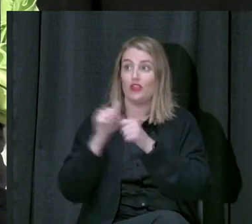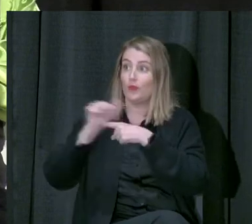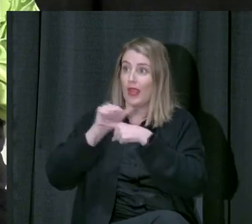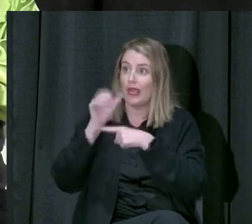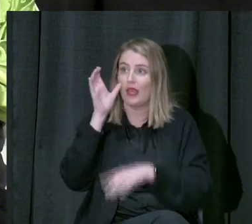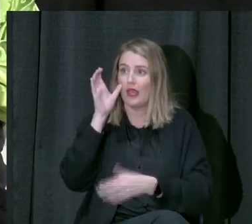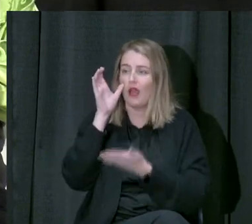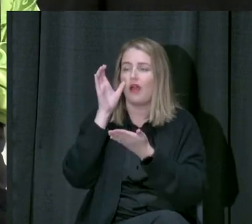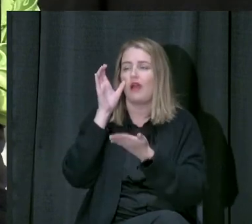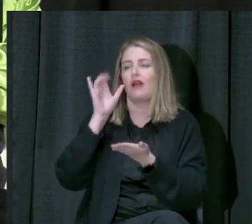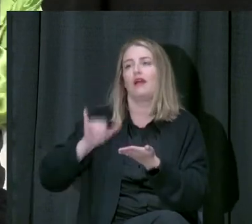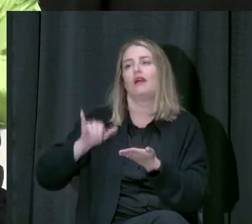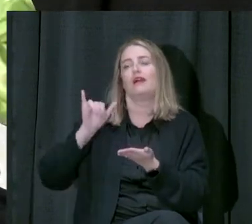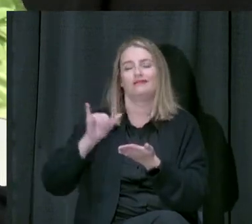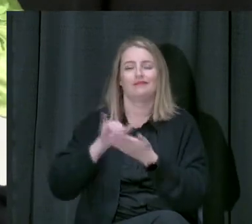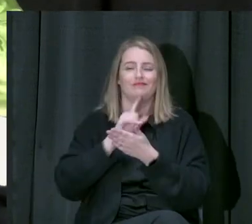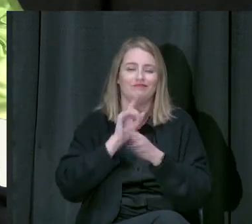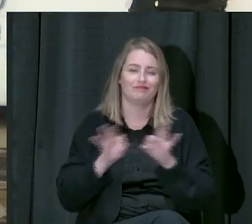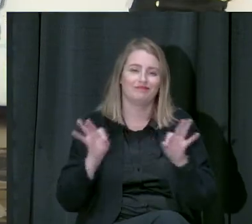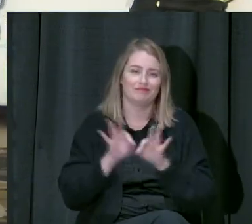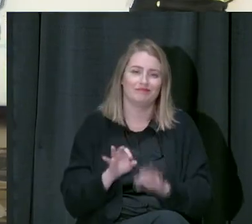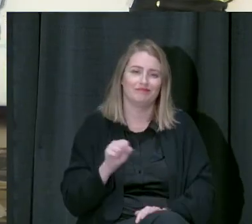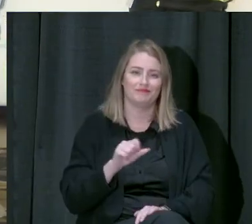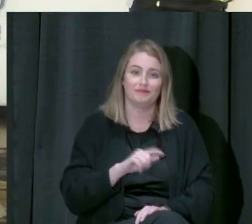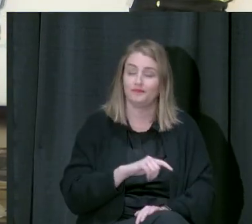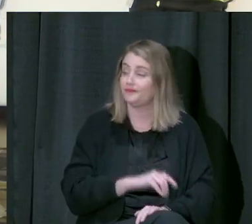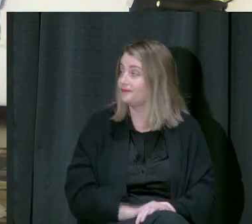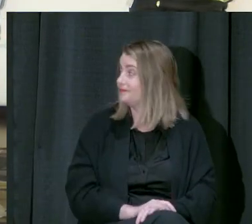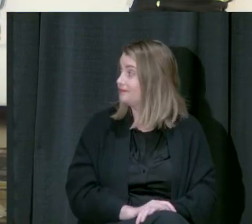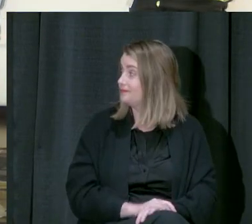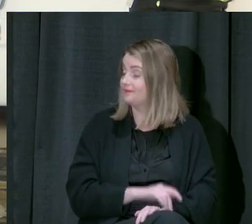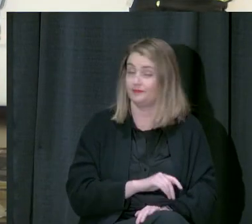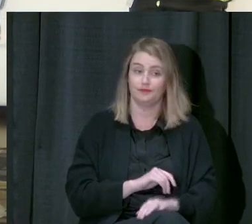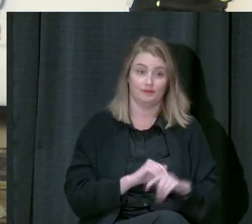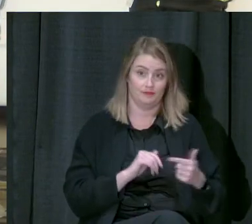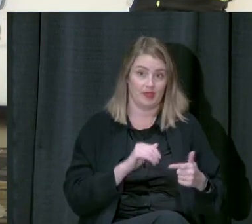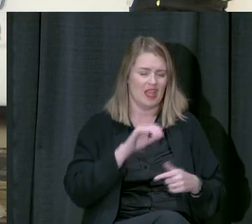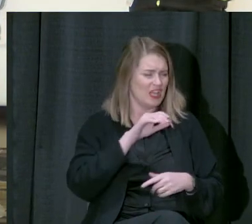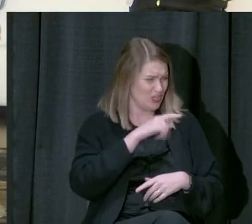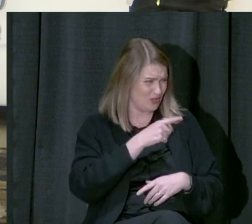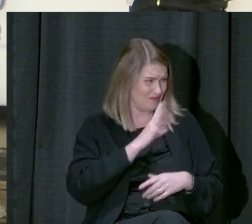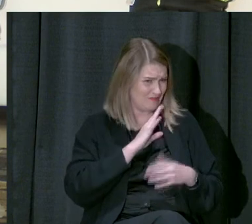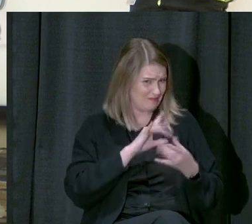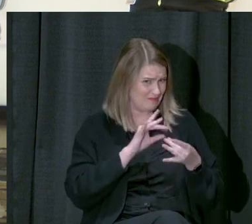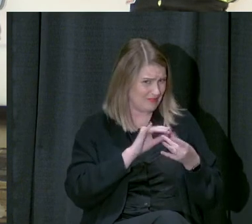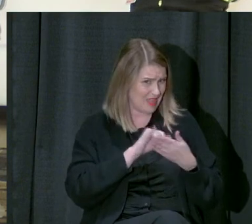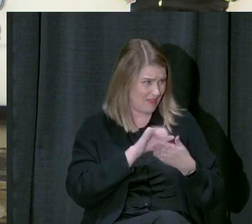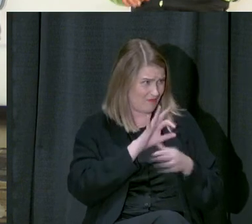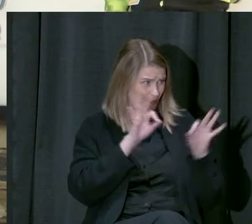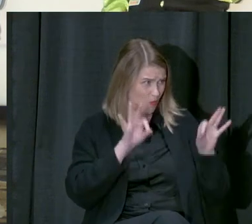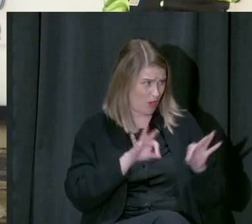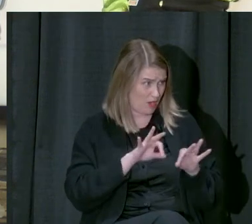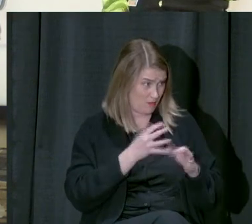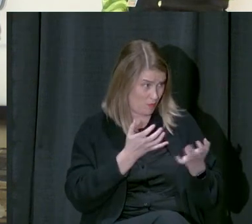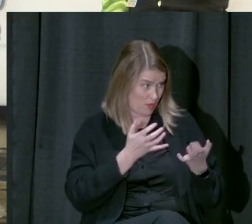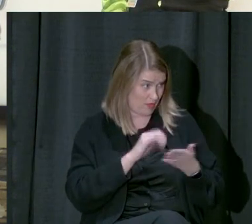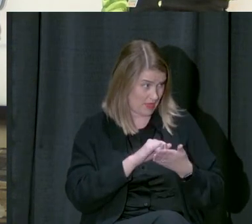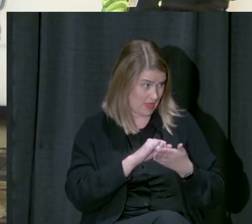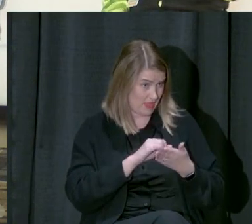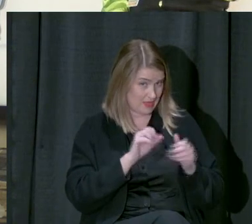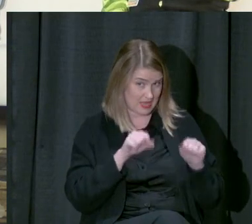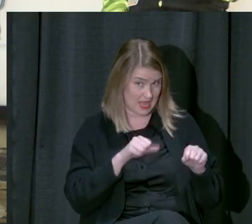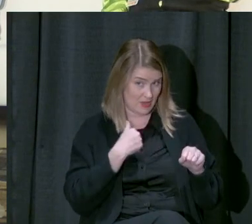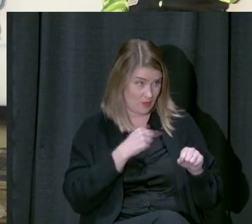really, really important. Do you want to talk about that form that we created that we're working on? Are we allowed to talk about